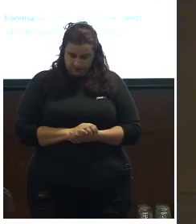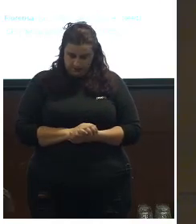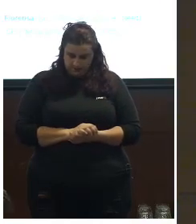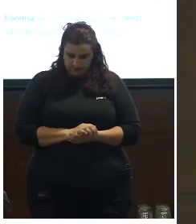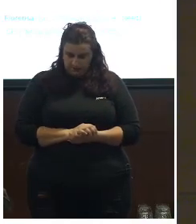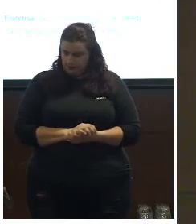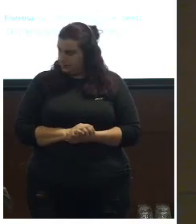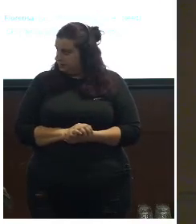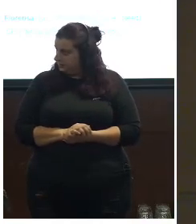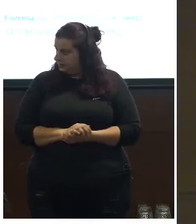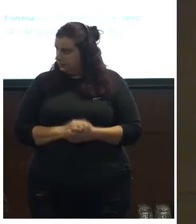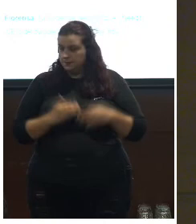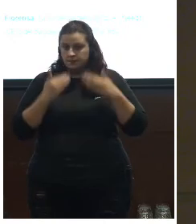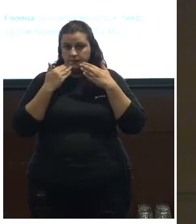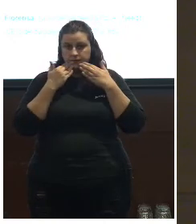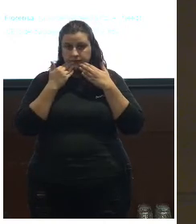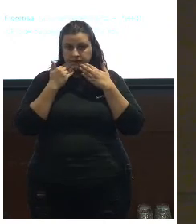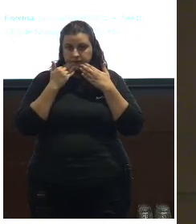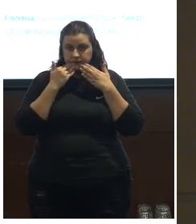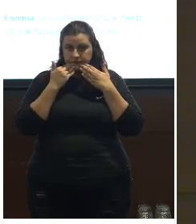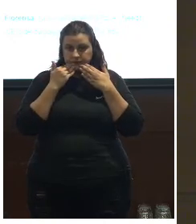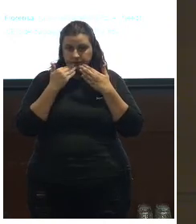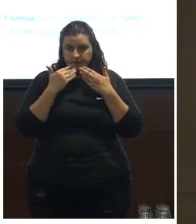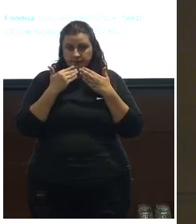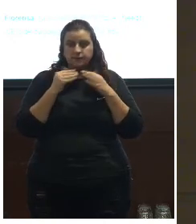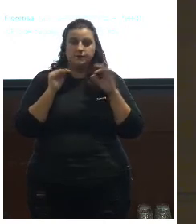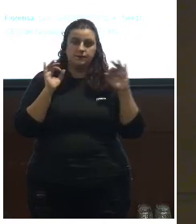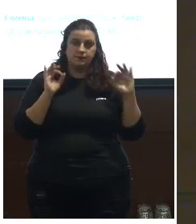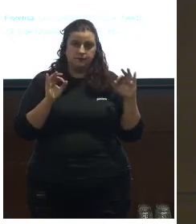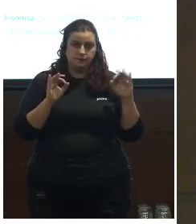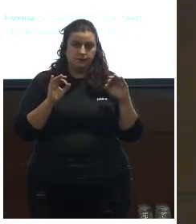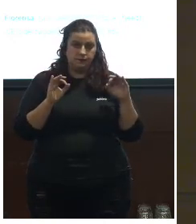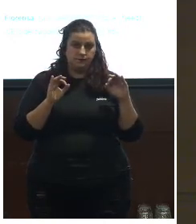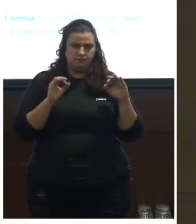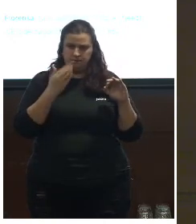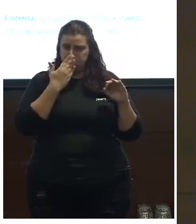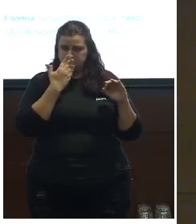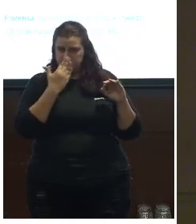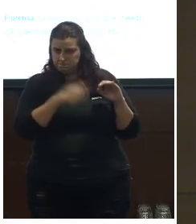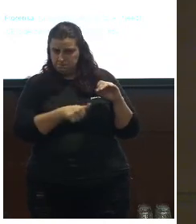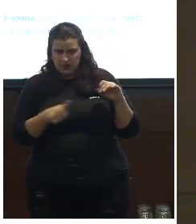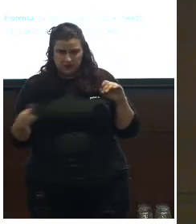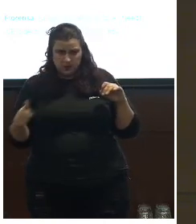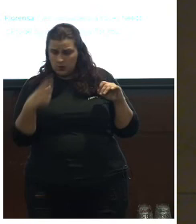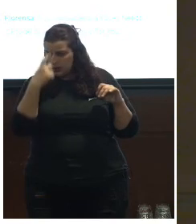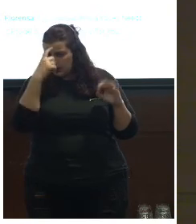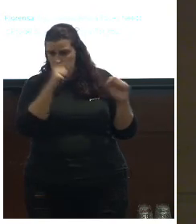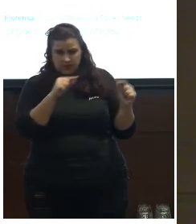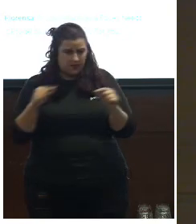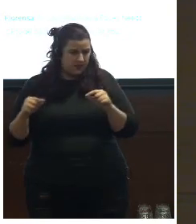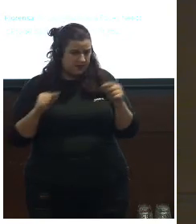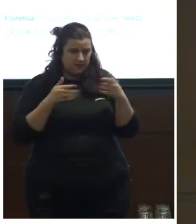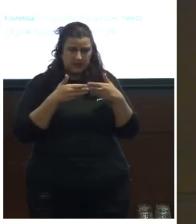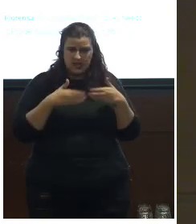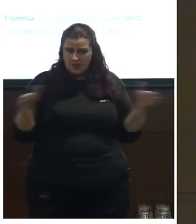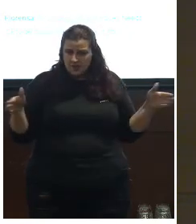for your openness. It is not a correct English word, I guess so, but I think we had a very open discussion about this subject, and we